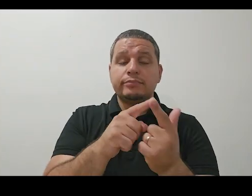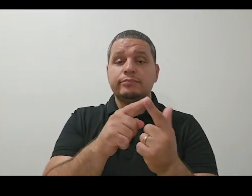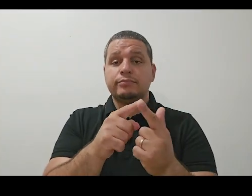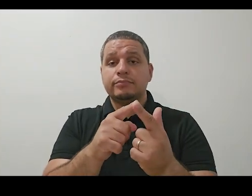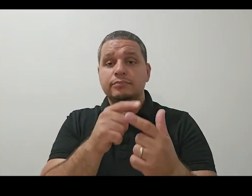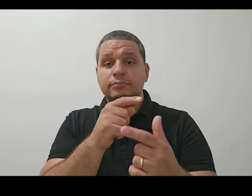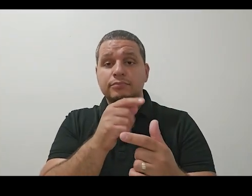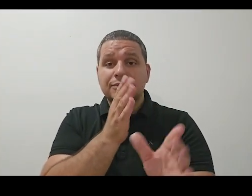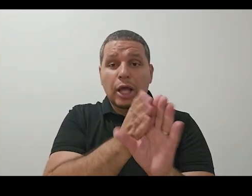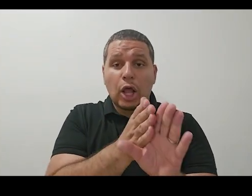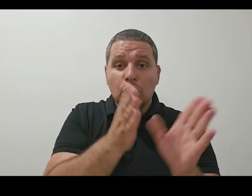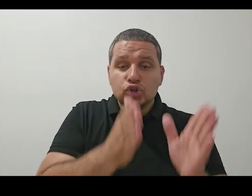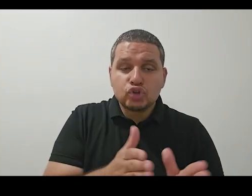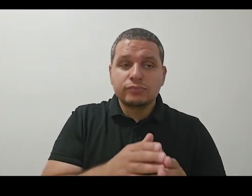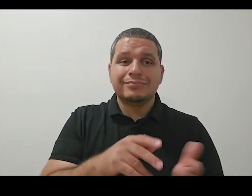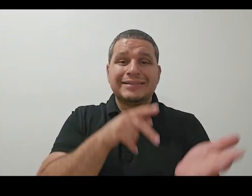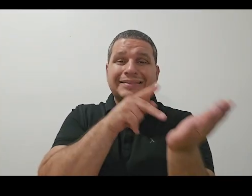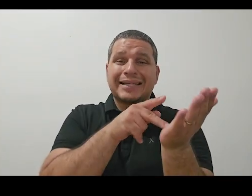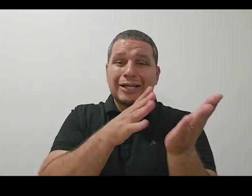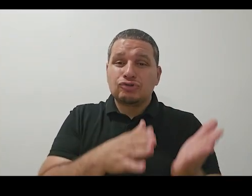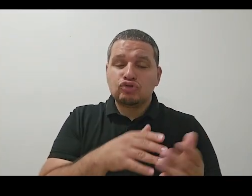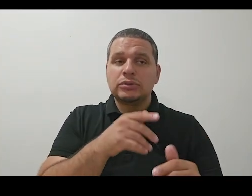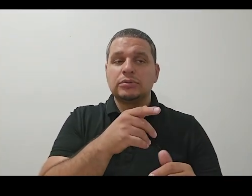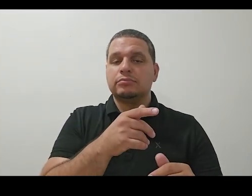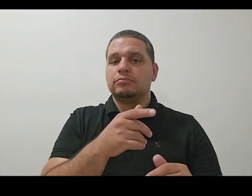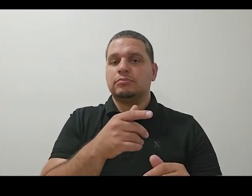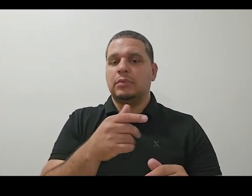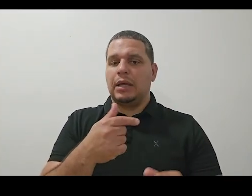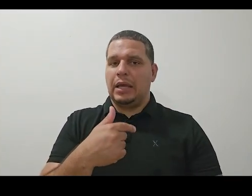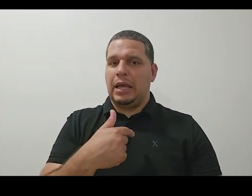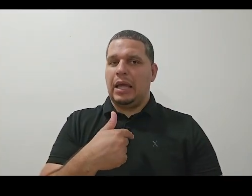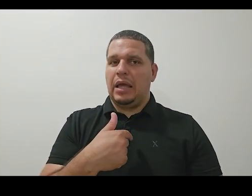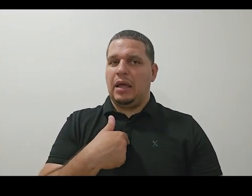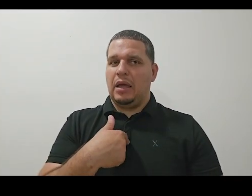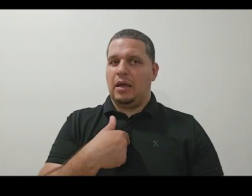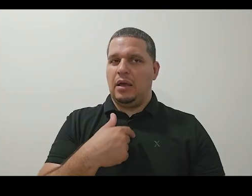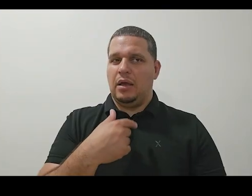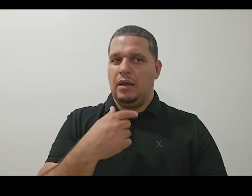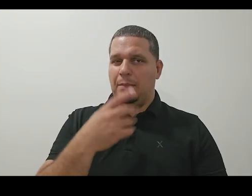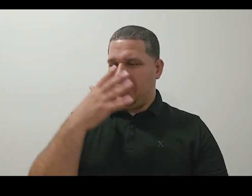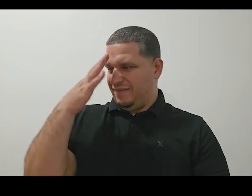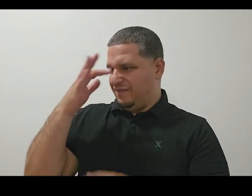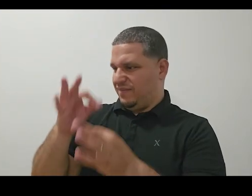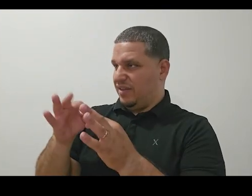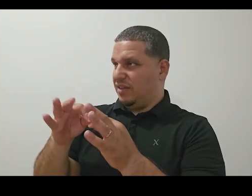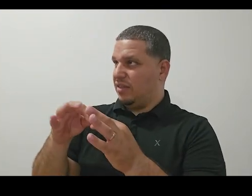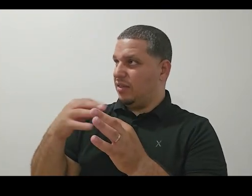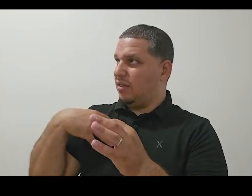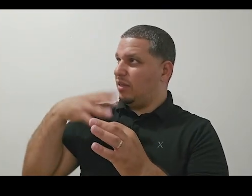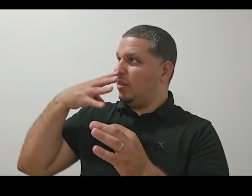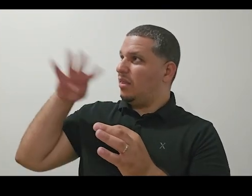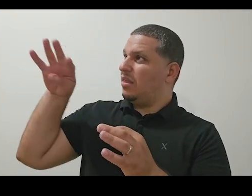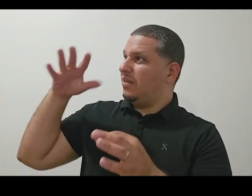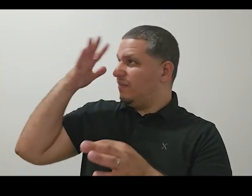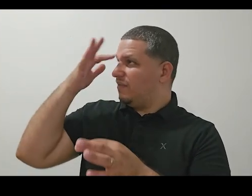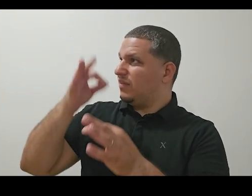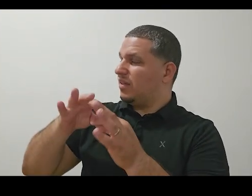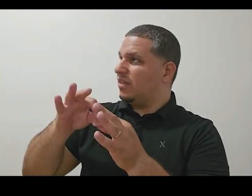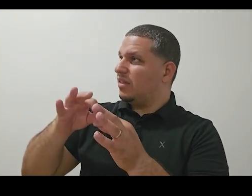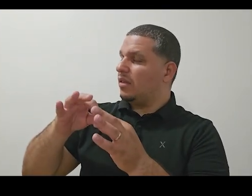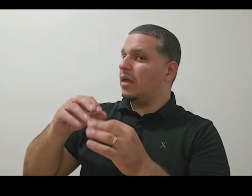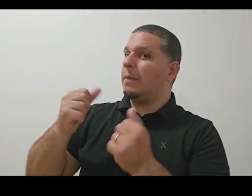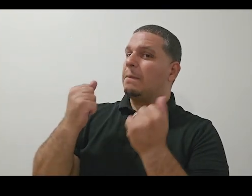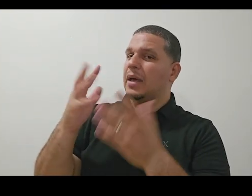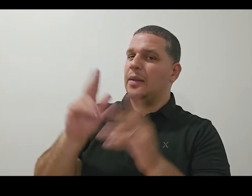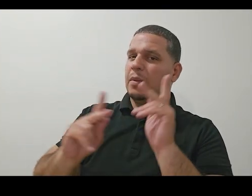anyone, psychologist, psychiatrist, then I'm really turning my back on my faith. And a lot of